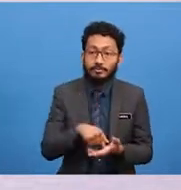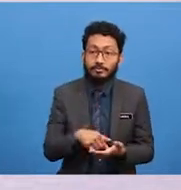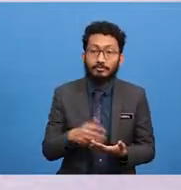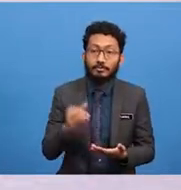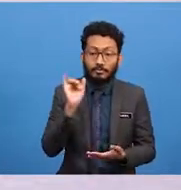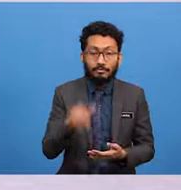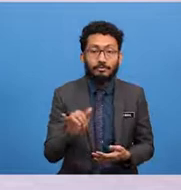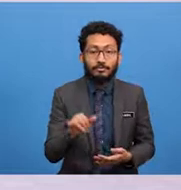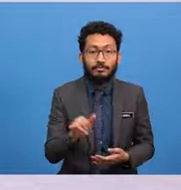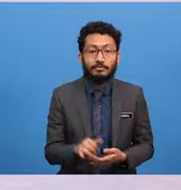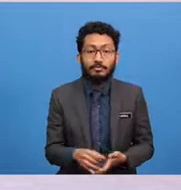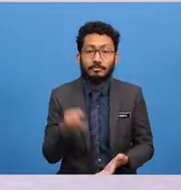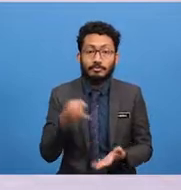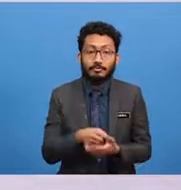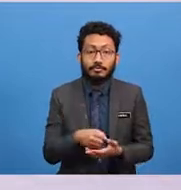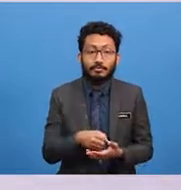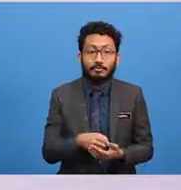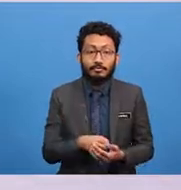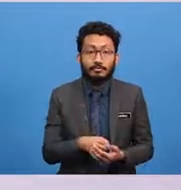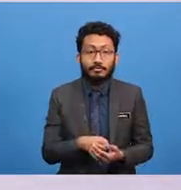Yes, it's a cap, Miss Rita.